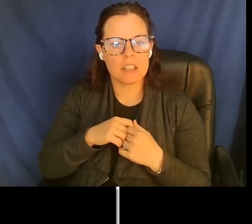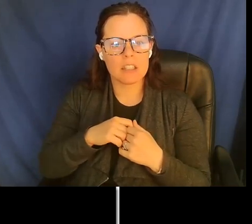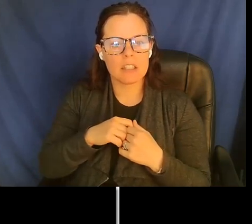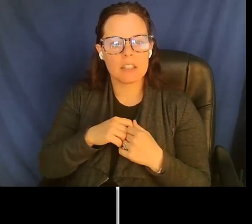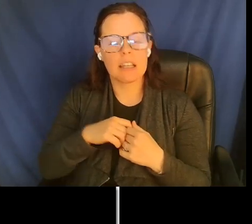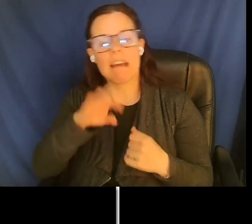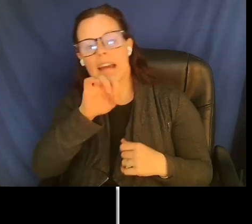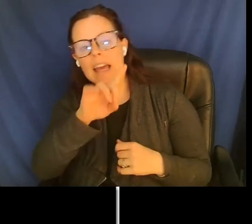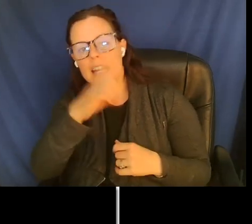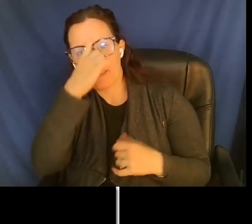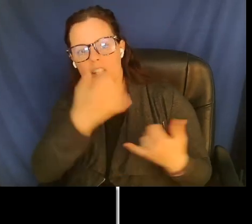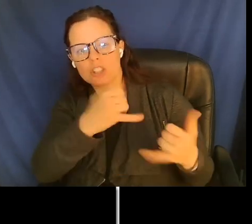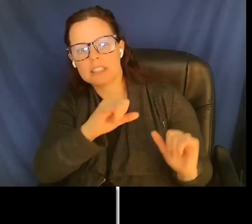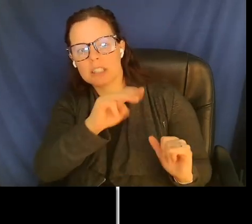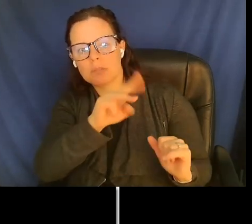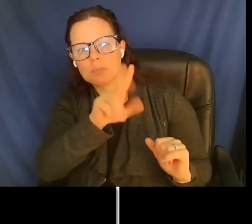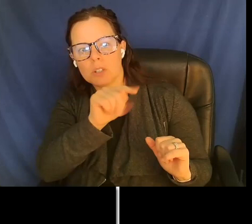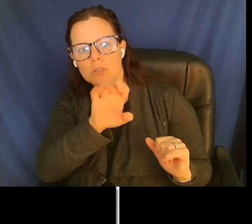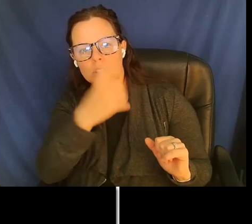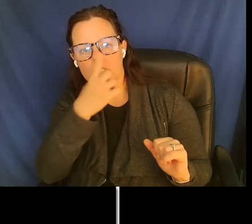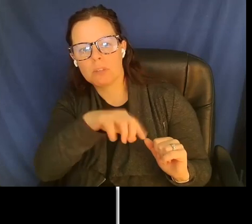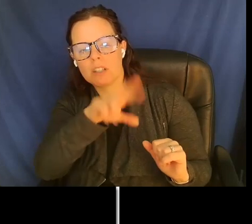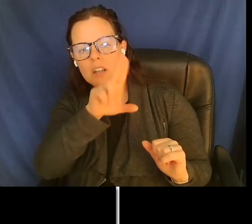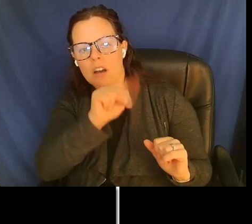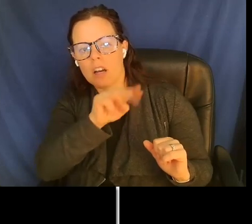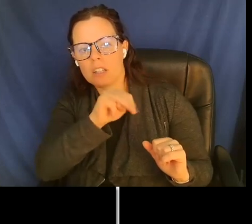Ed, I think you're still muted there. Can you unmute yourself?